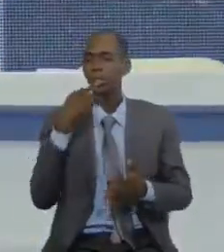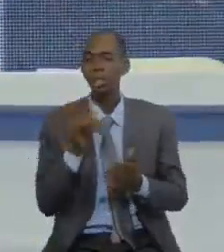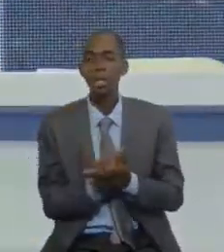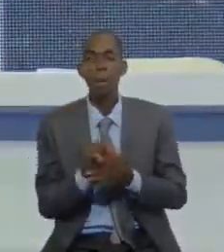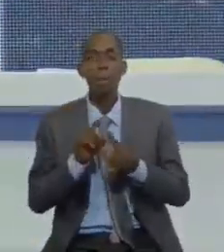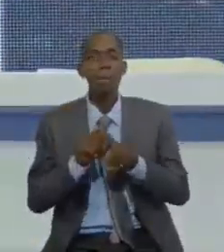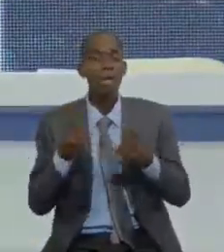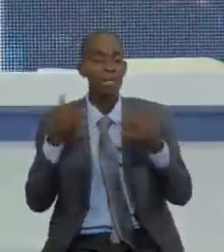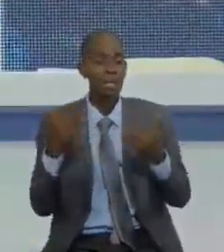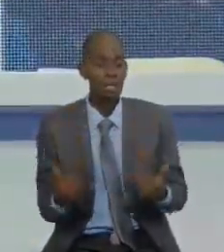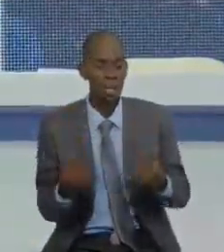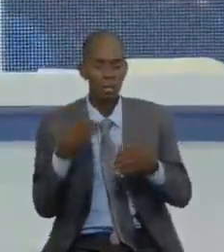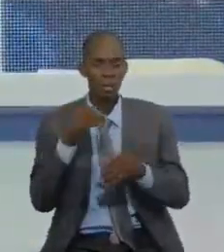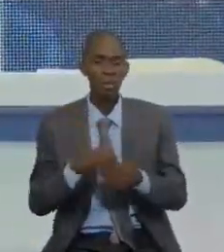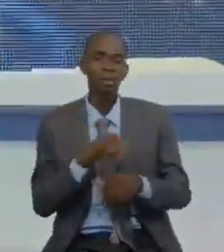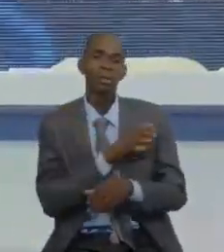in Christ.